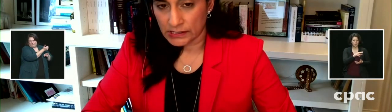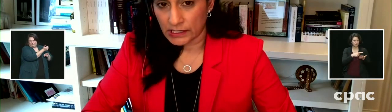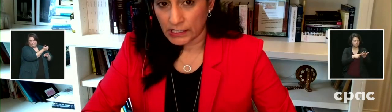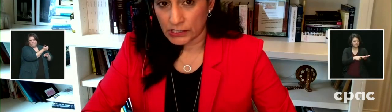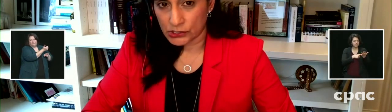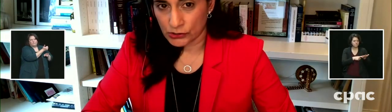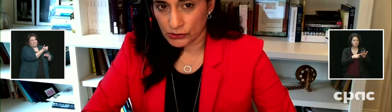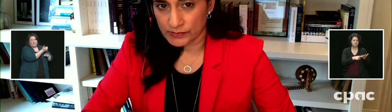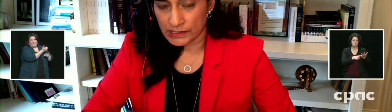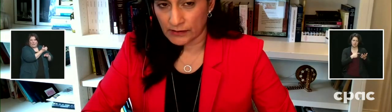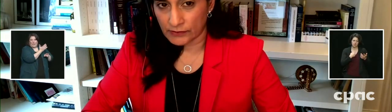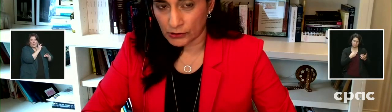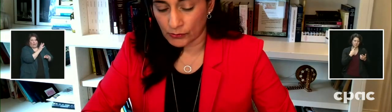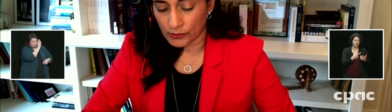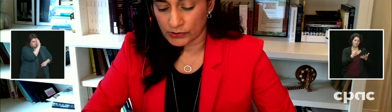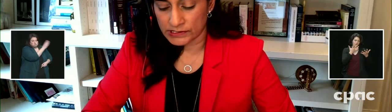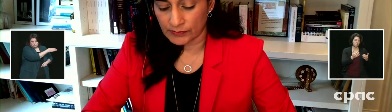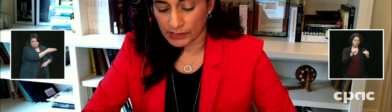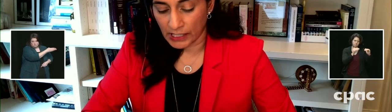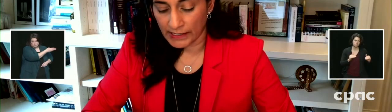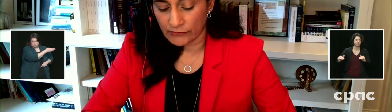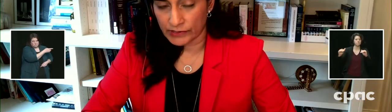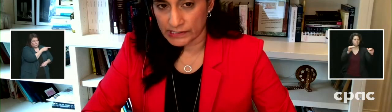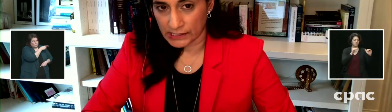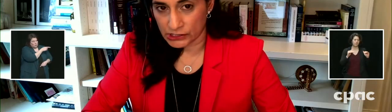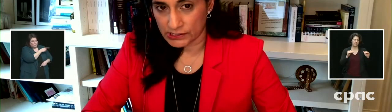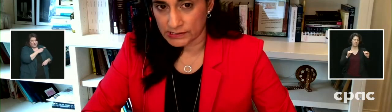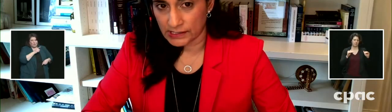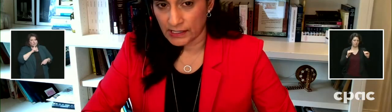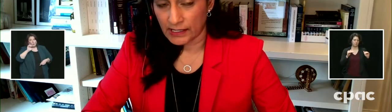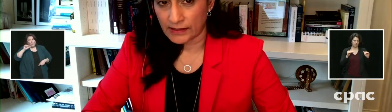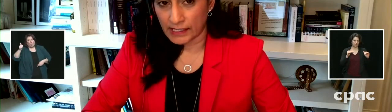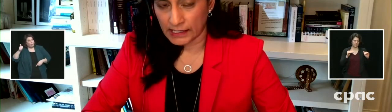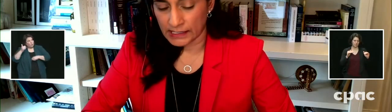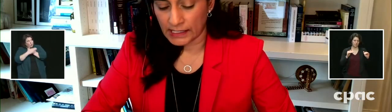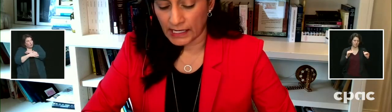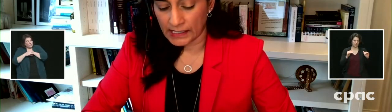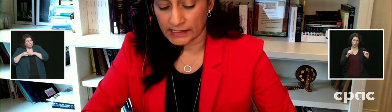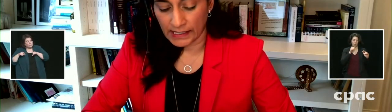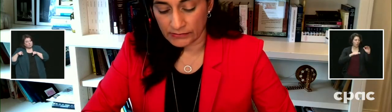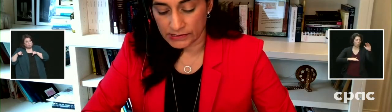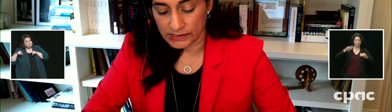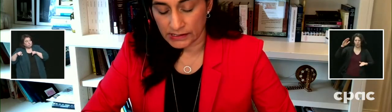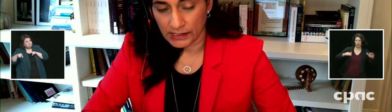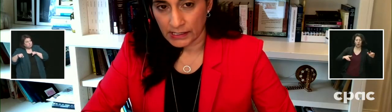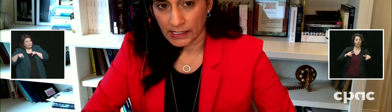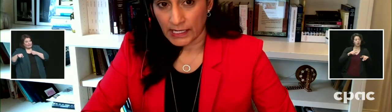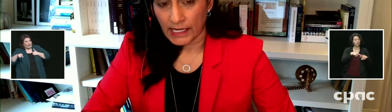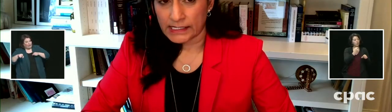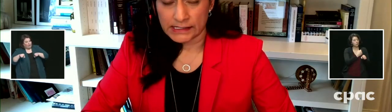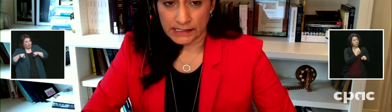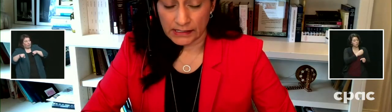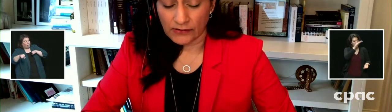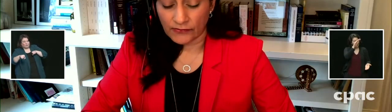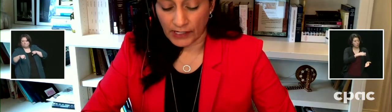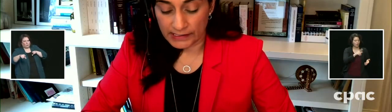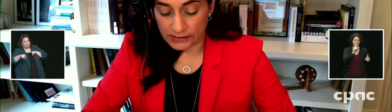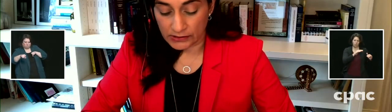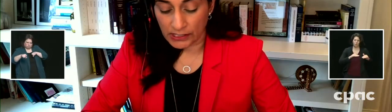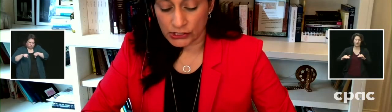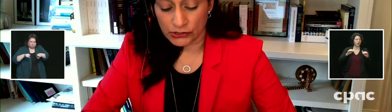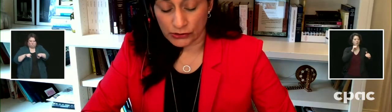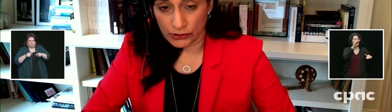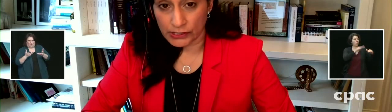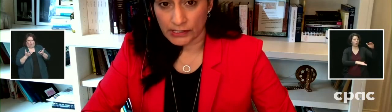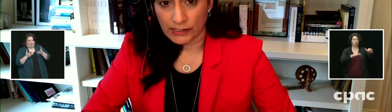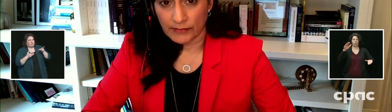treatment in terms of global supply reductions that it had announced. And indeed,